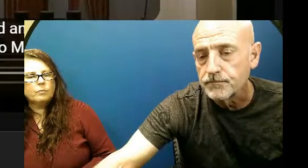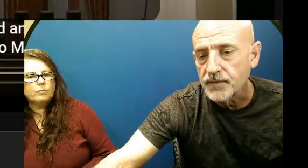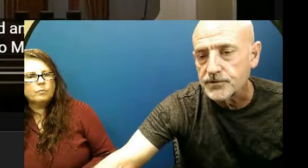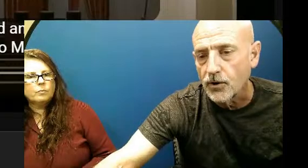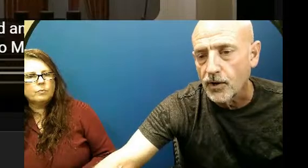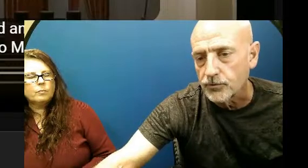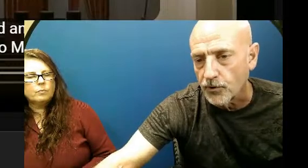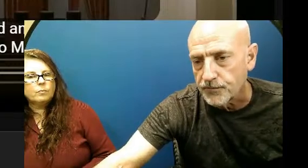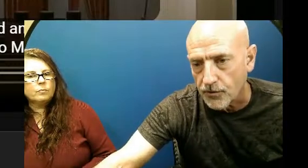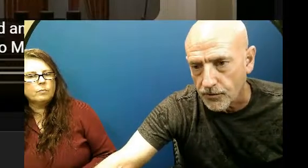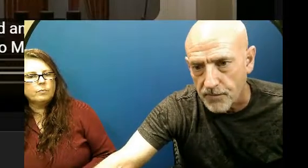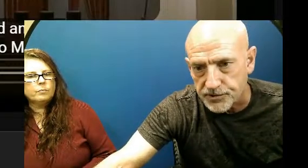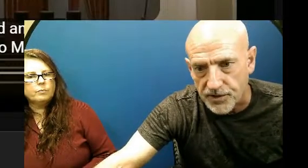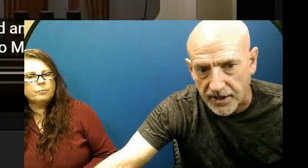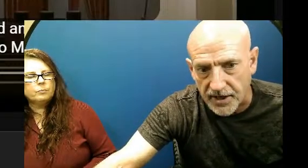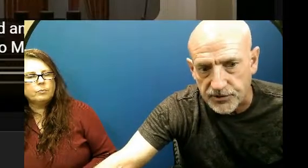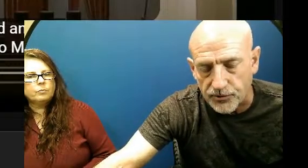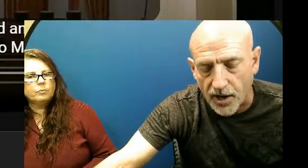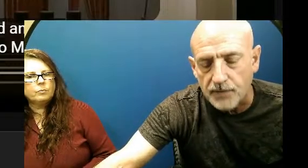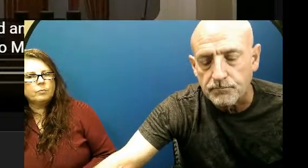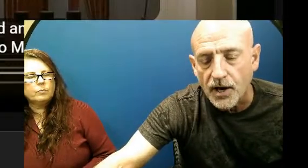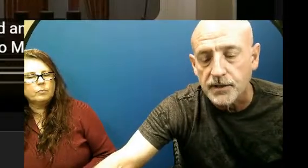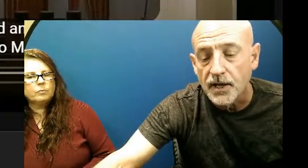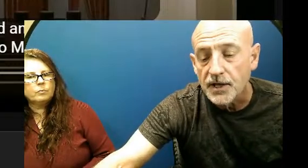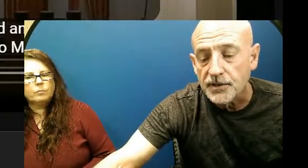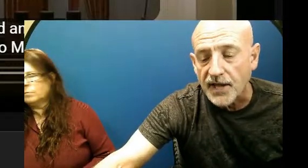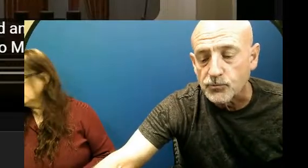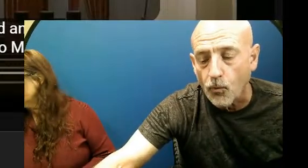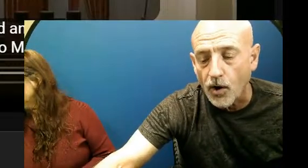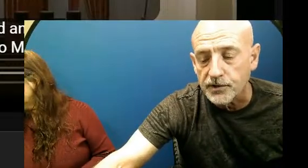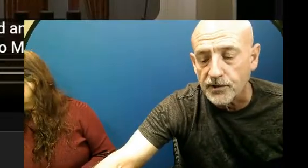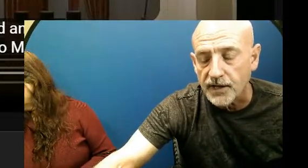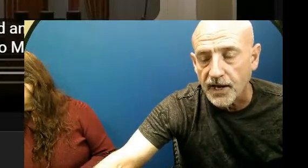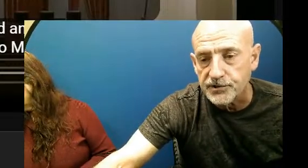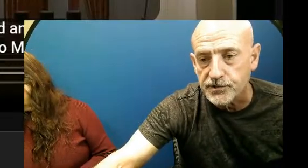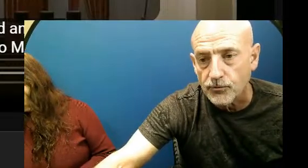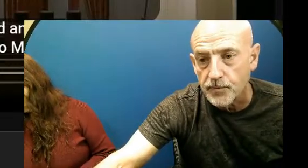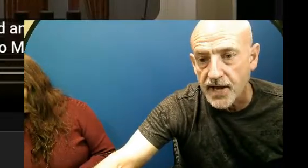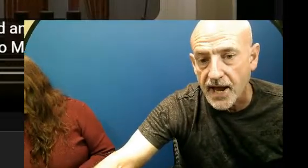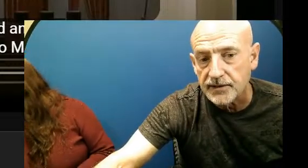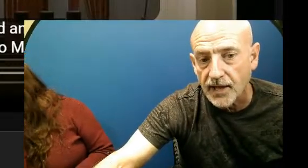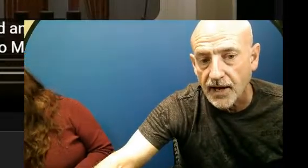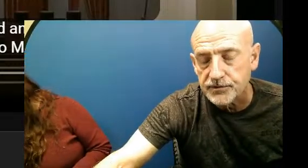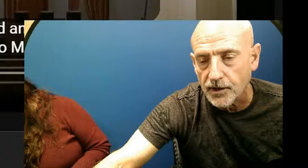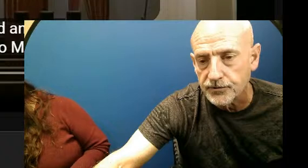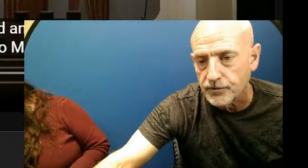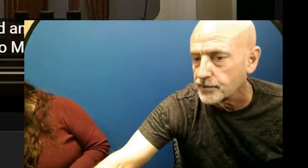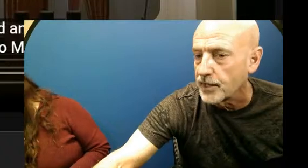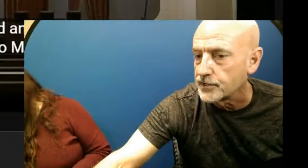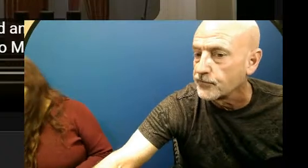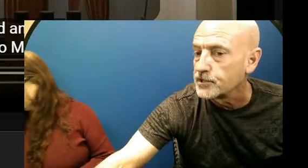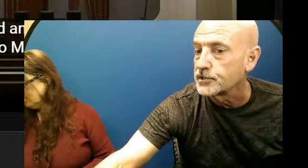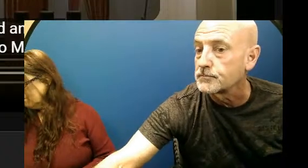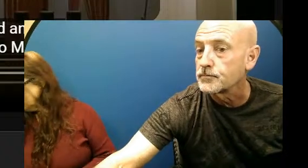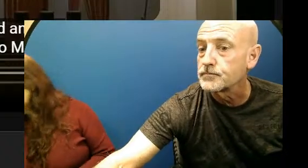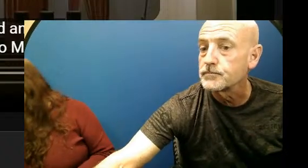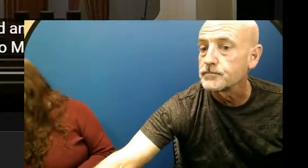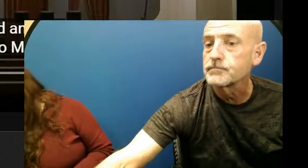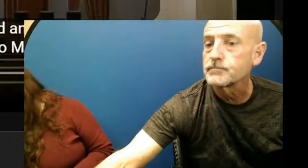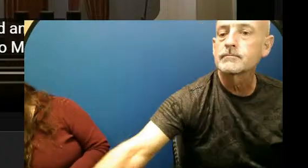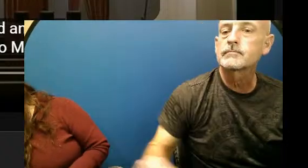restraints. So I don't know if they're going to mention that case or not, but that's one of the cases that will be analyzed under this line of reasoning.